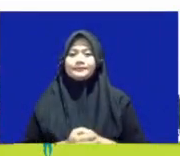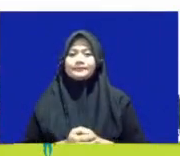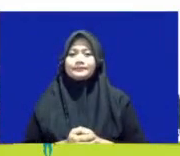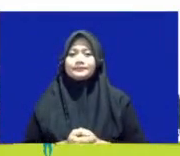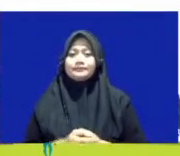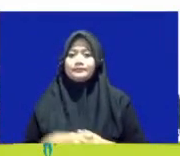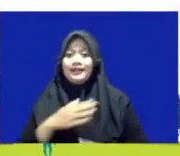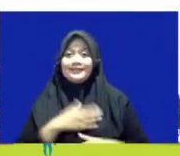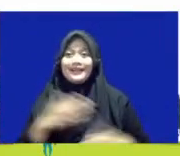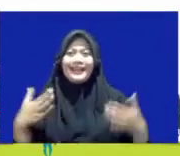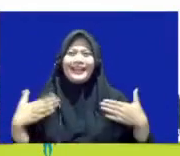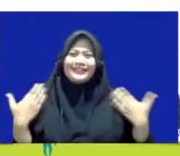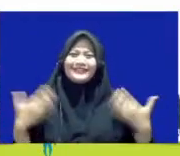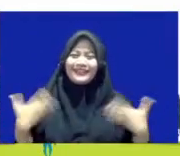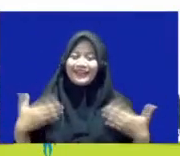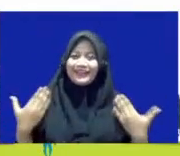these